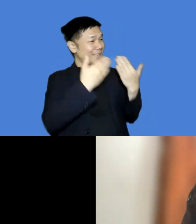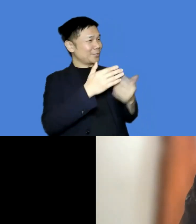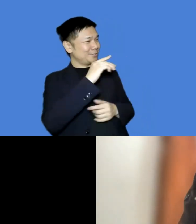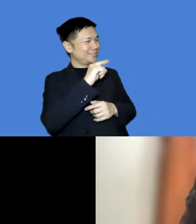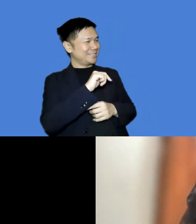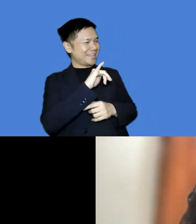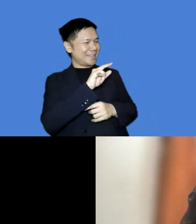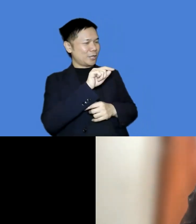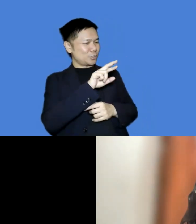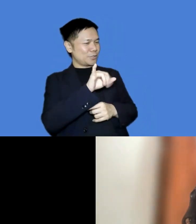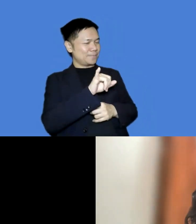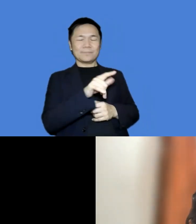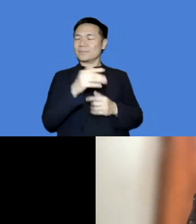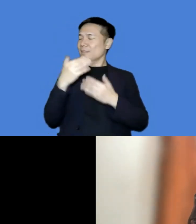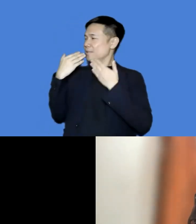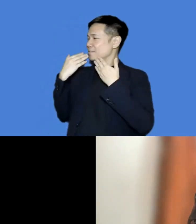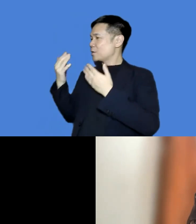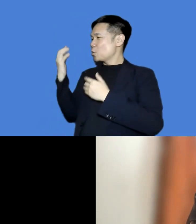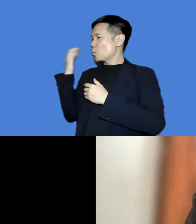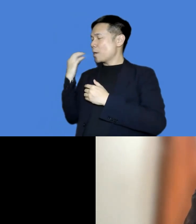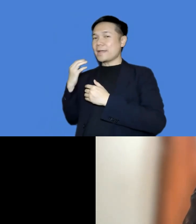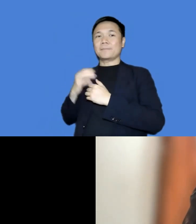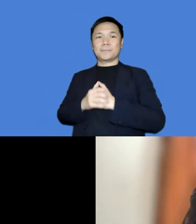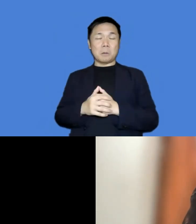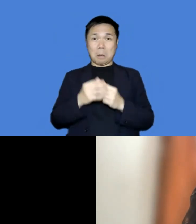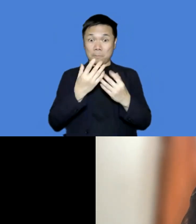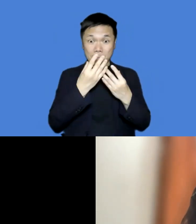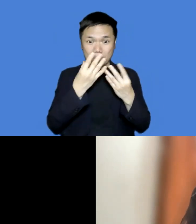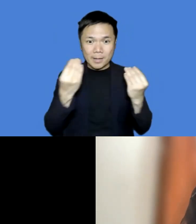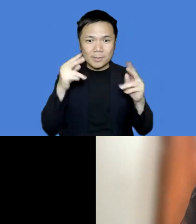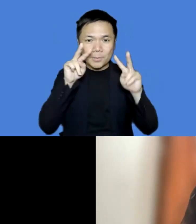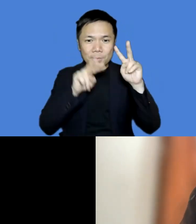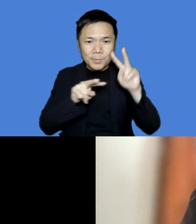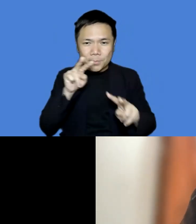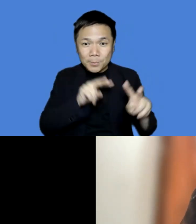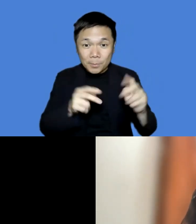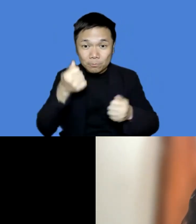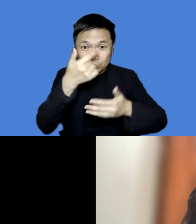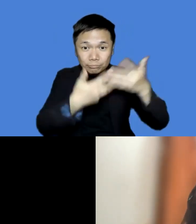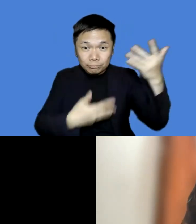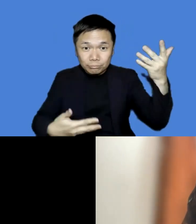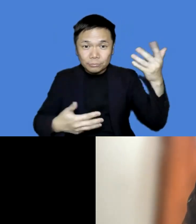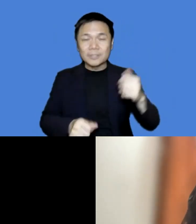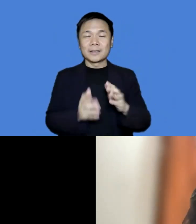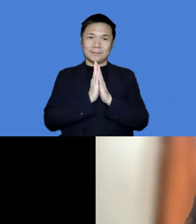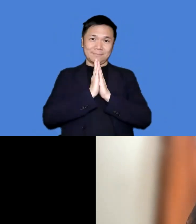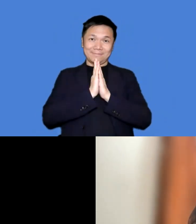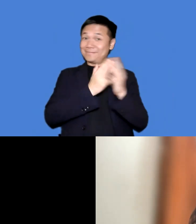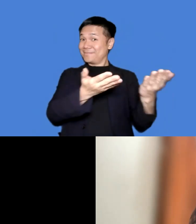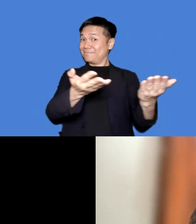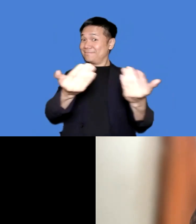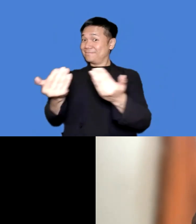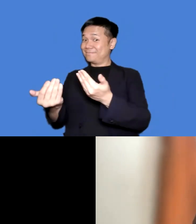Thanks, Greta. We have lots more questions suddenly, and I please welcome all our